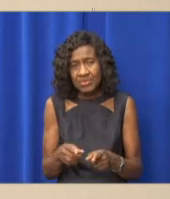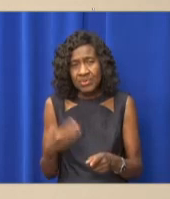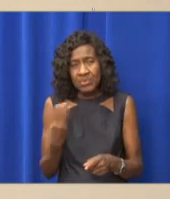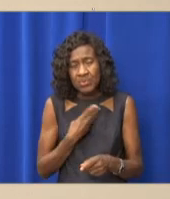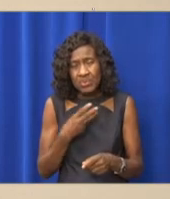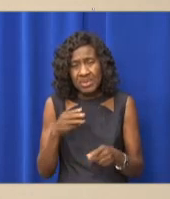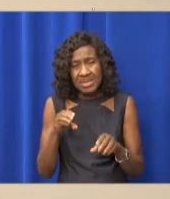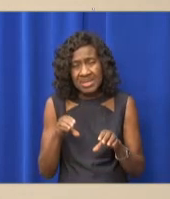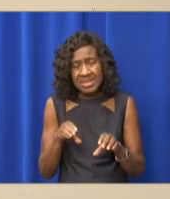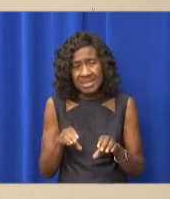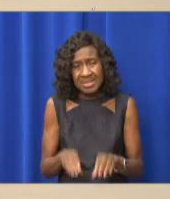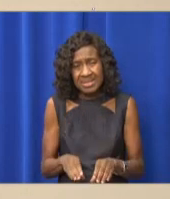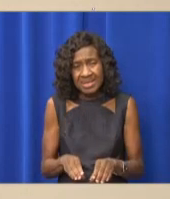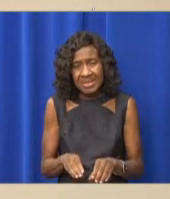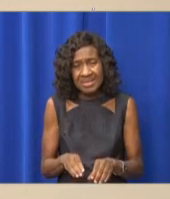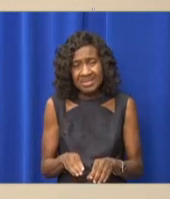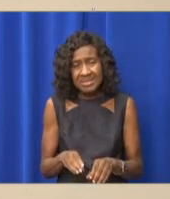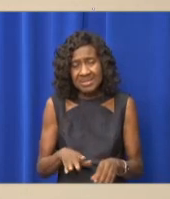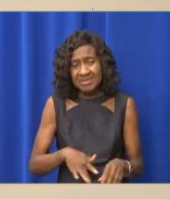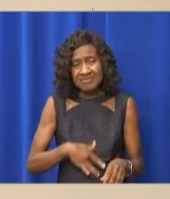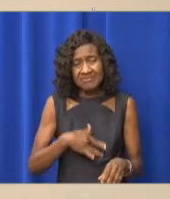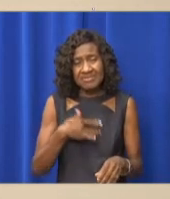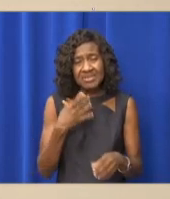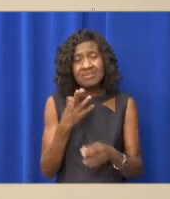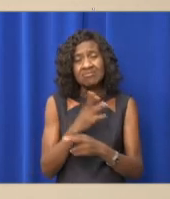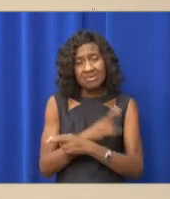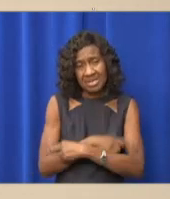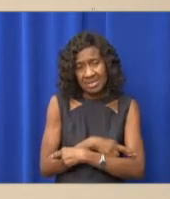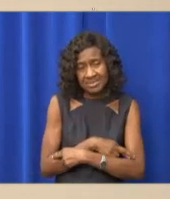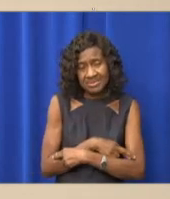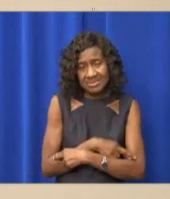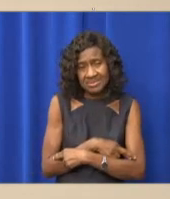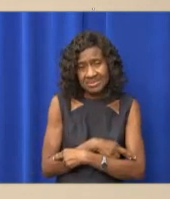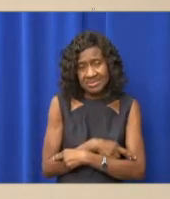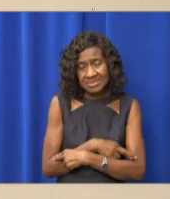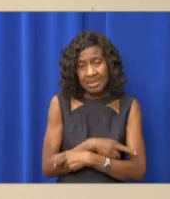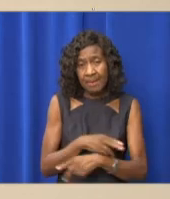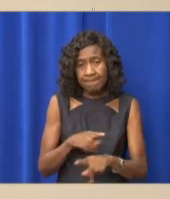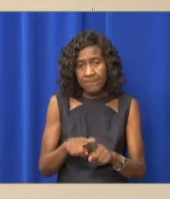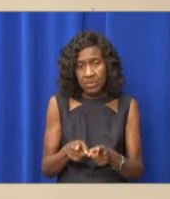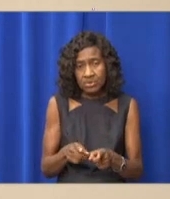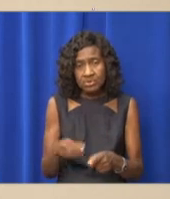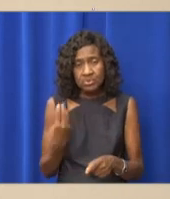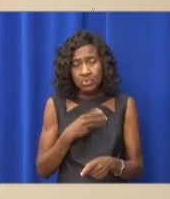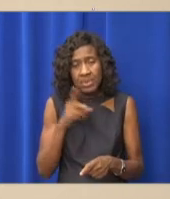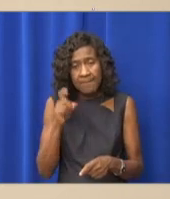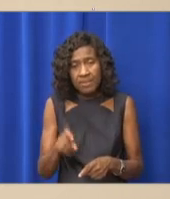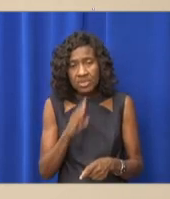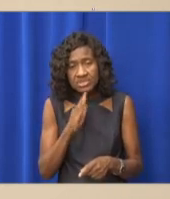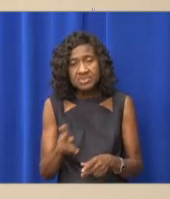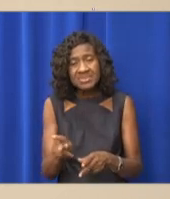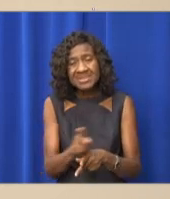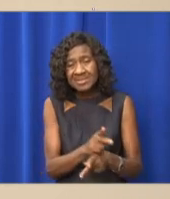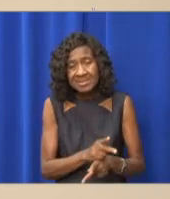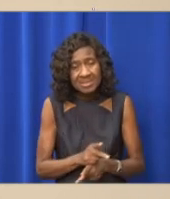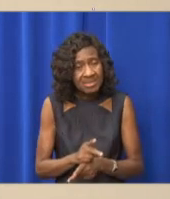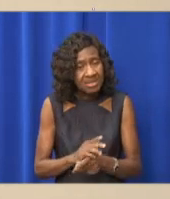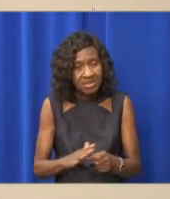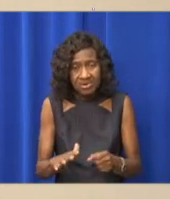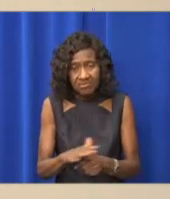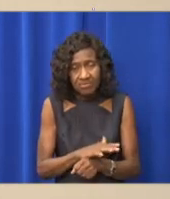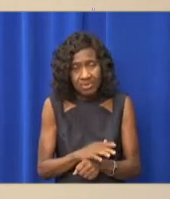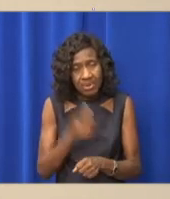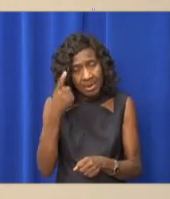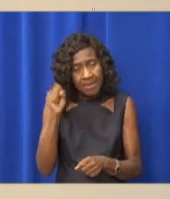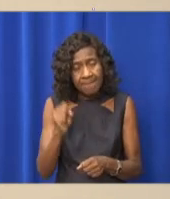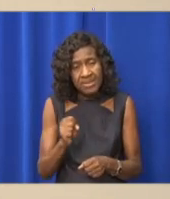a false sense of security. And if we are not careful, we could having made all of these sacrifices and having achieved